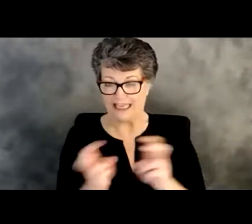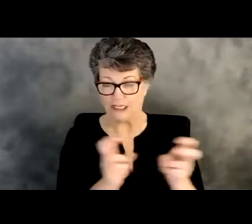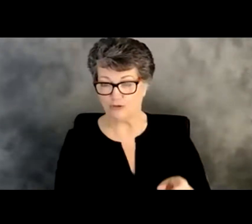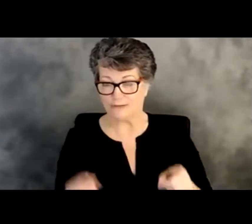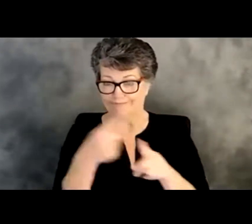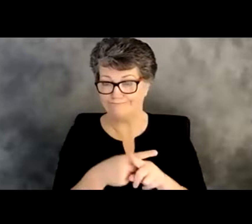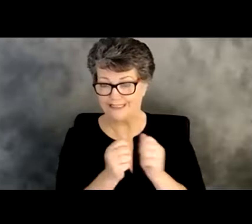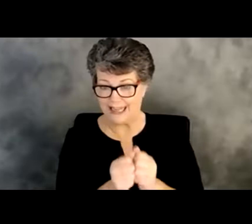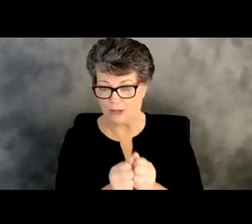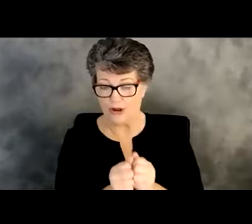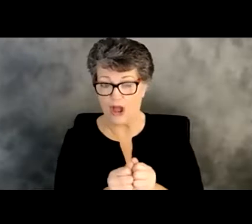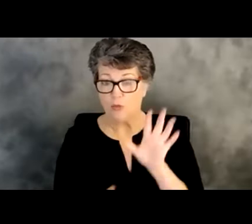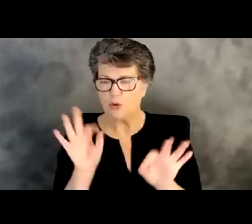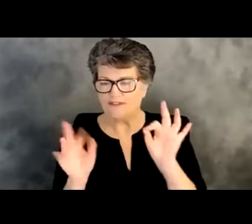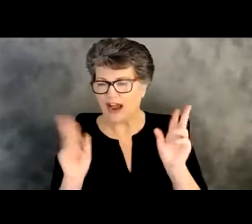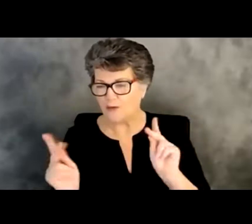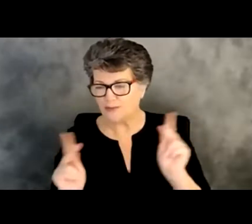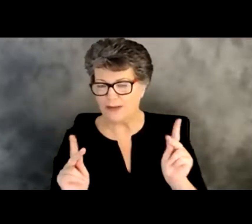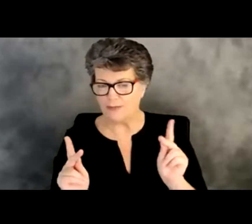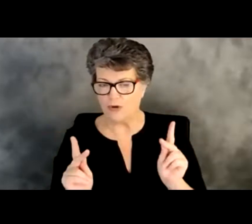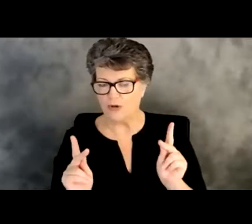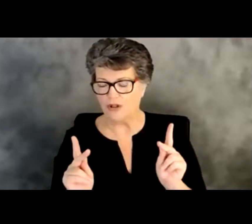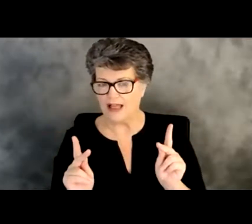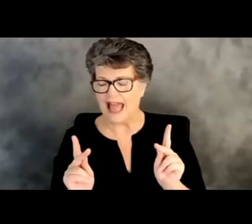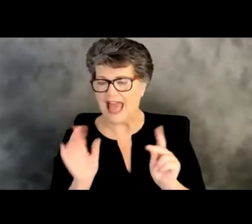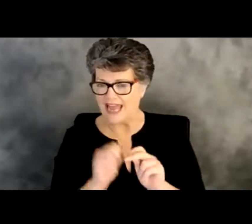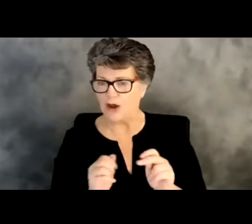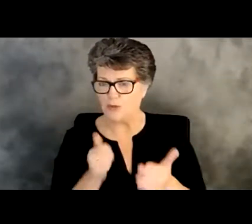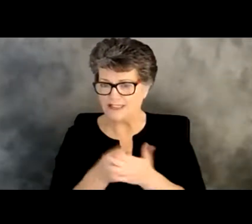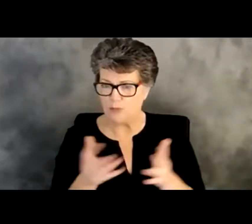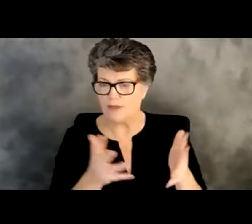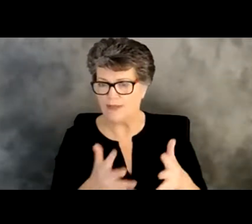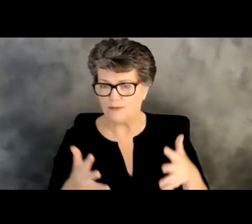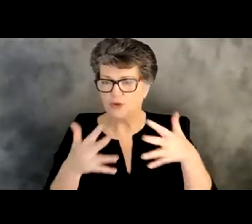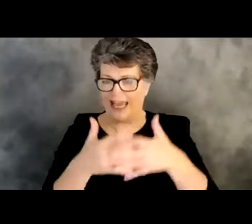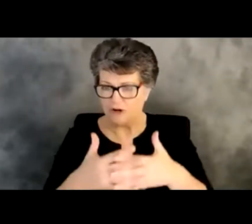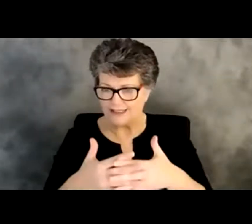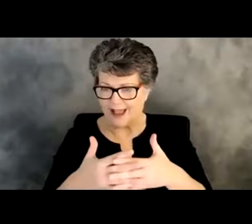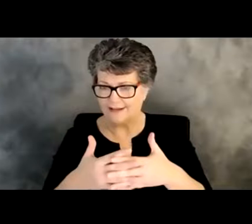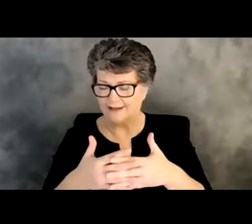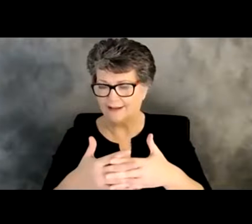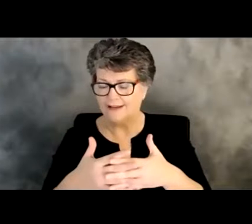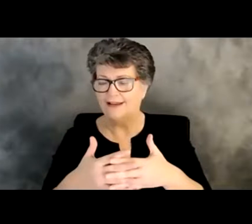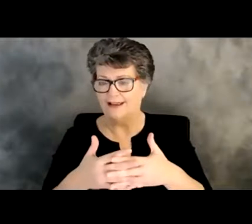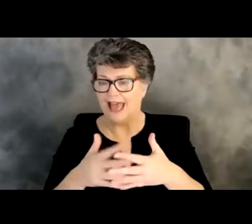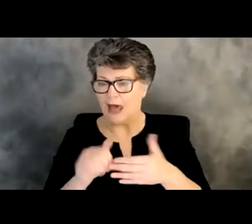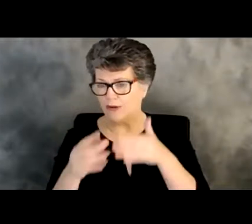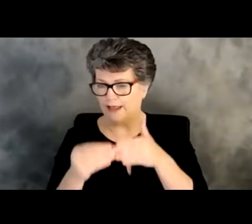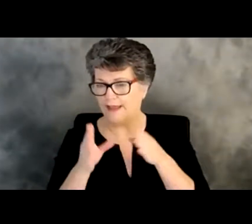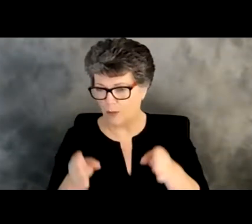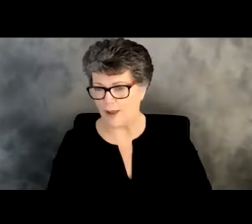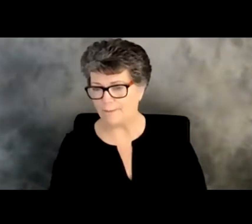people who are bending towards intersection and how we support them and empower them to lead the way.